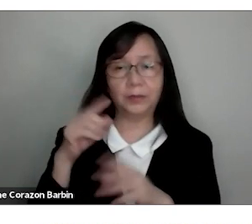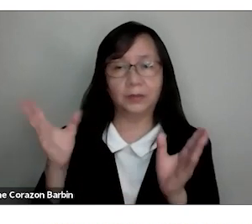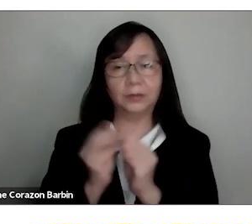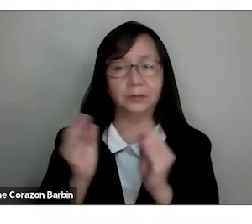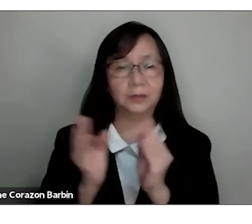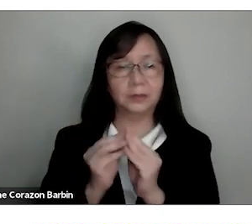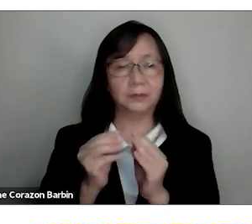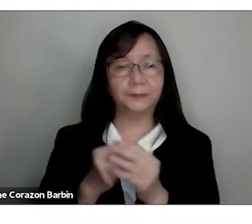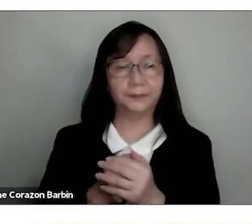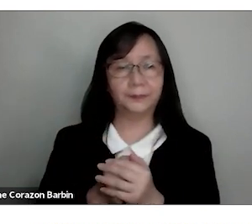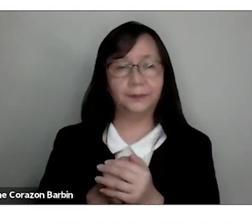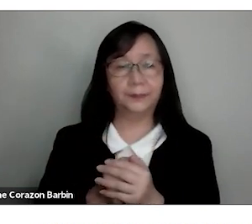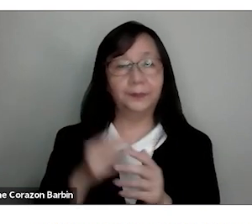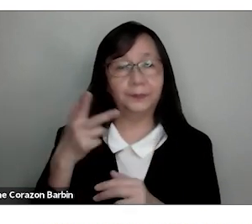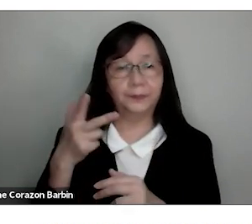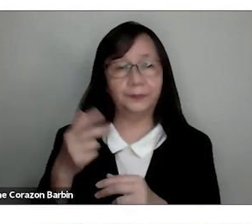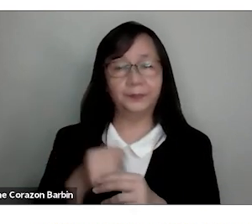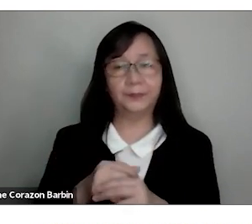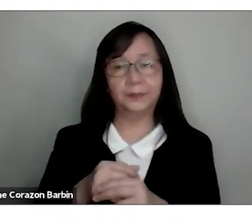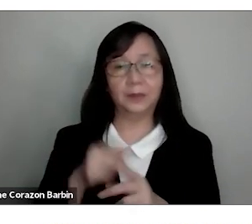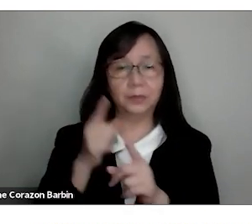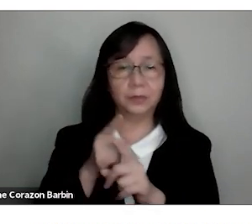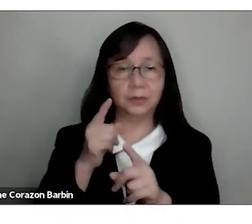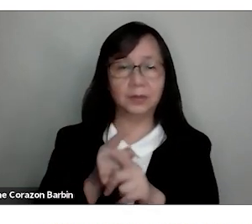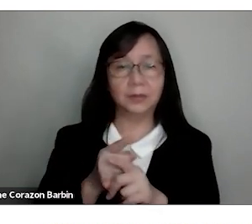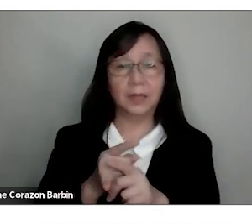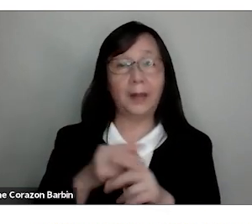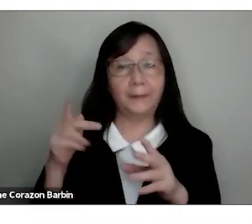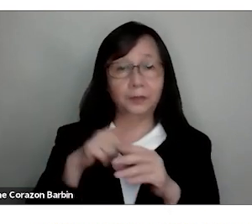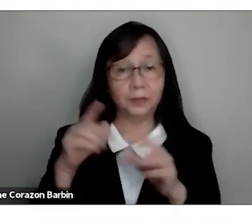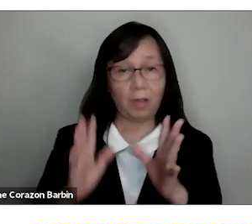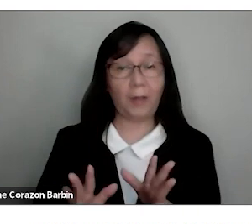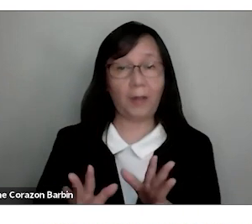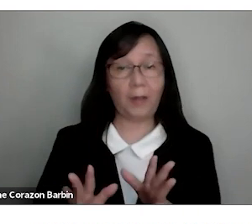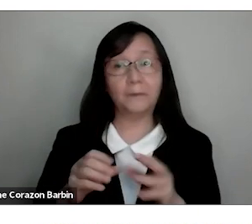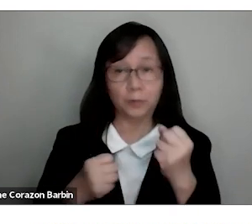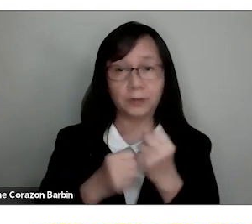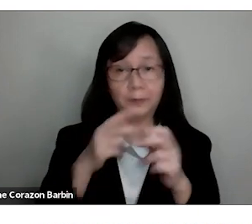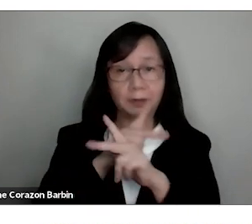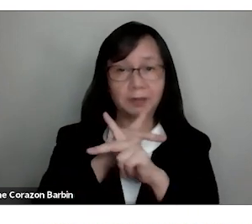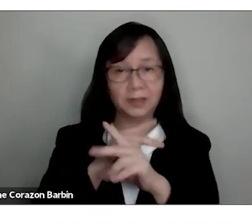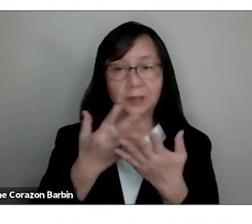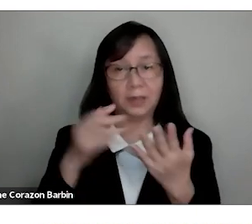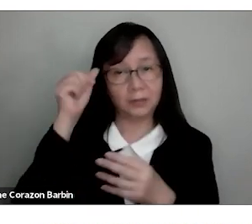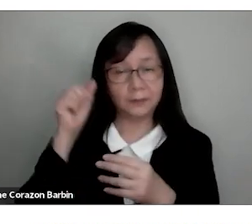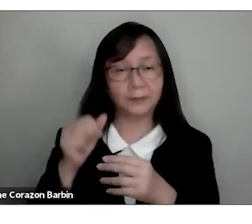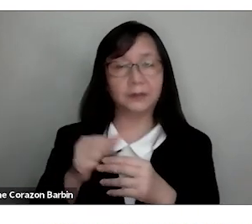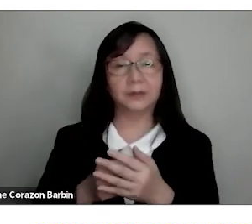consultation. Third is ensuring that delegates are supported and protected. So there are the adult mentors